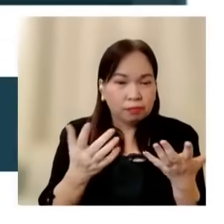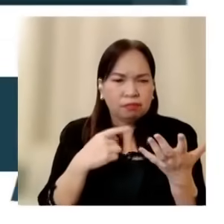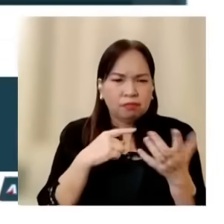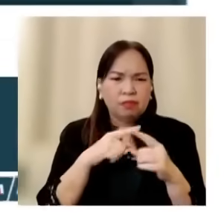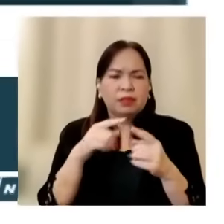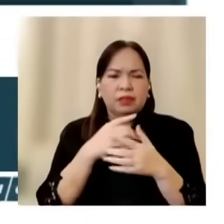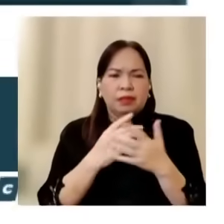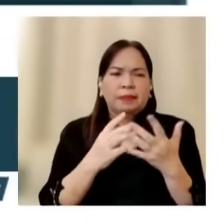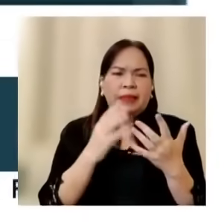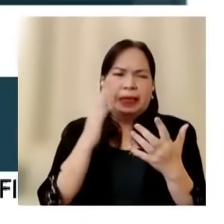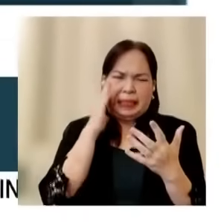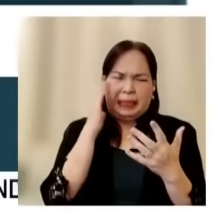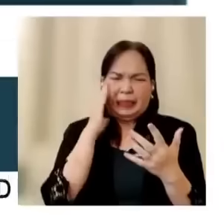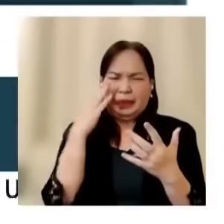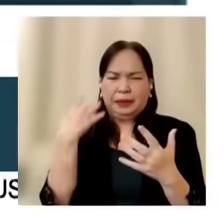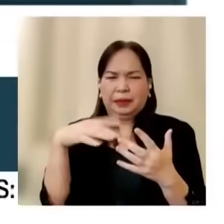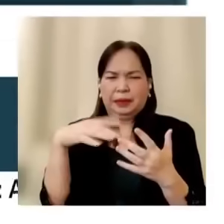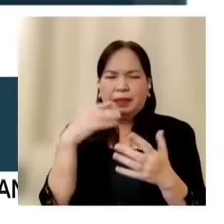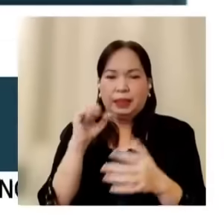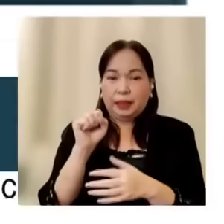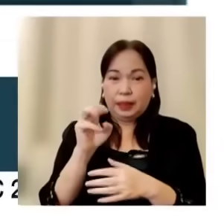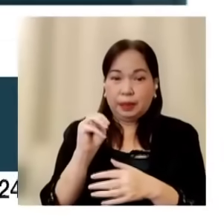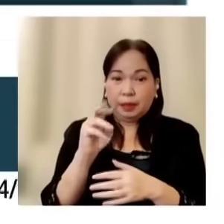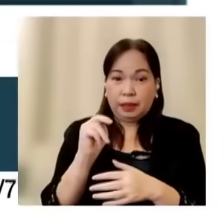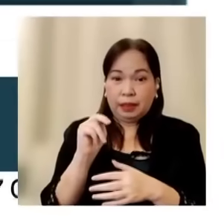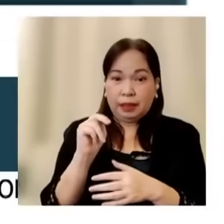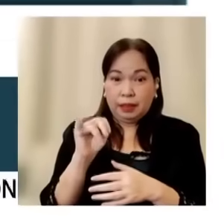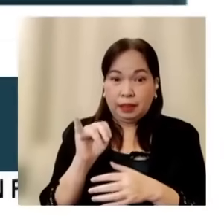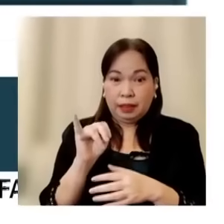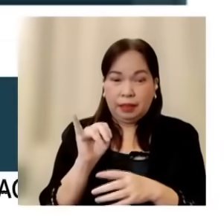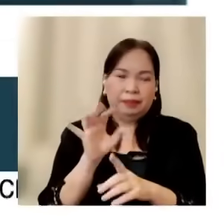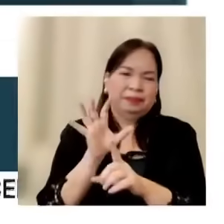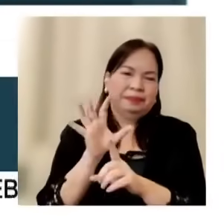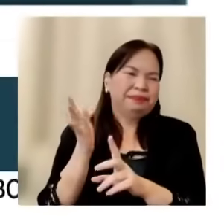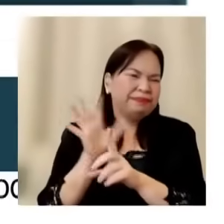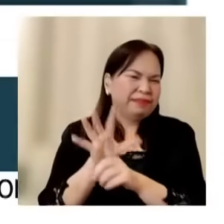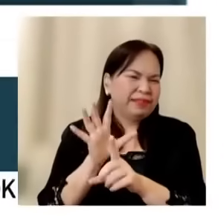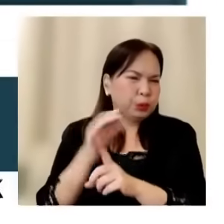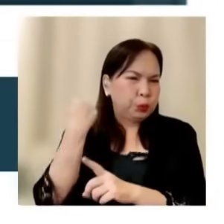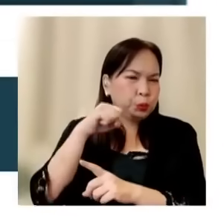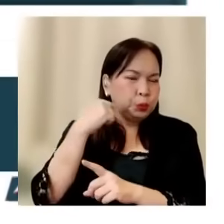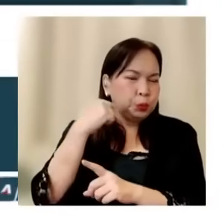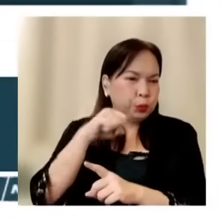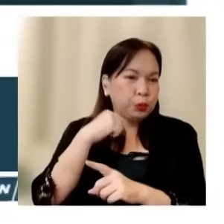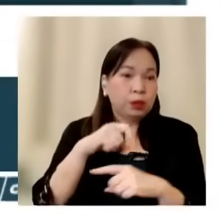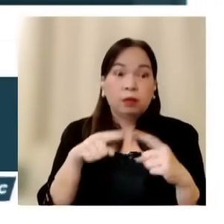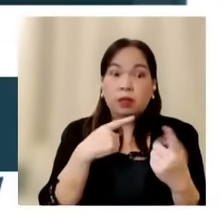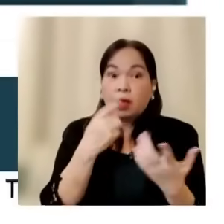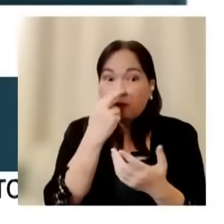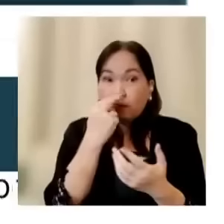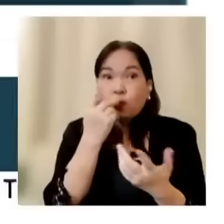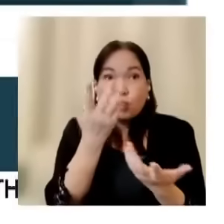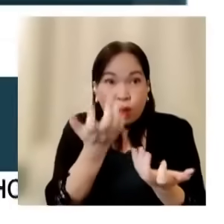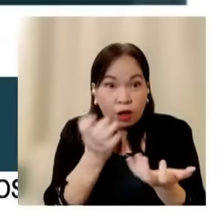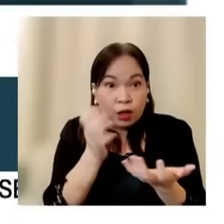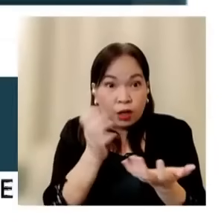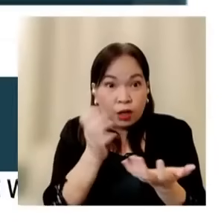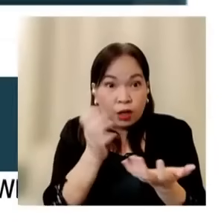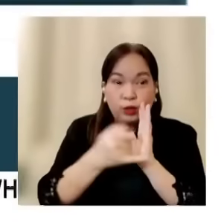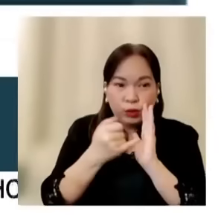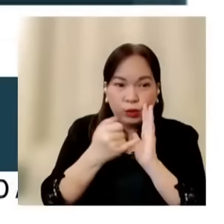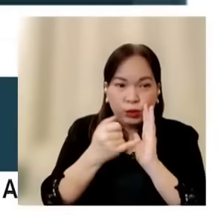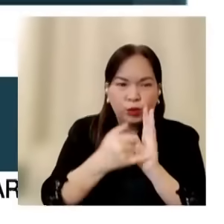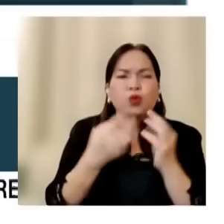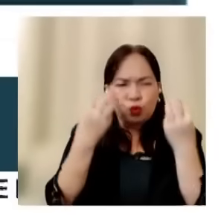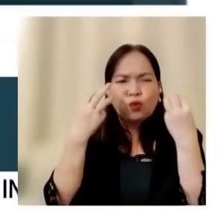notoriety of SMNI. And right now, the running joke in the journalism education community is, if you want to teach journalism, let them watch